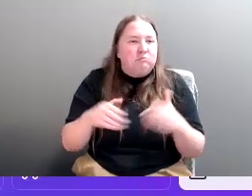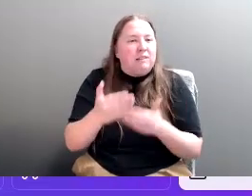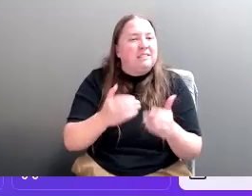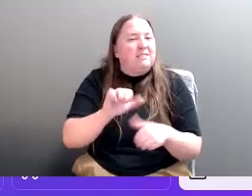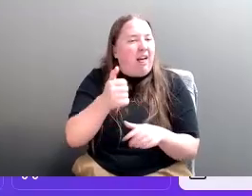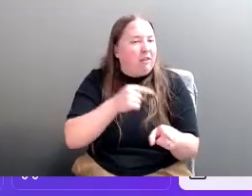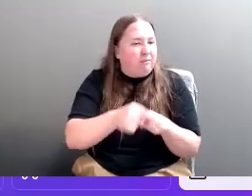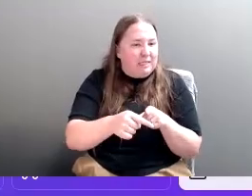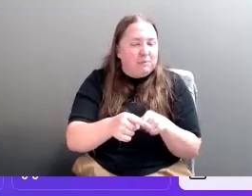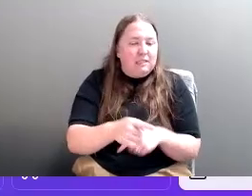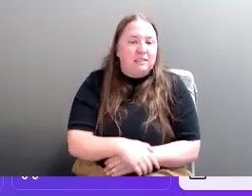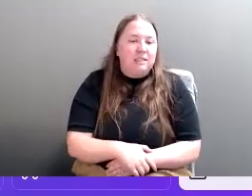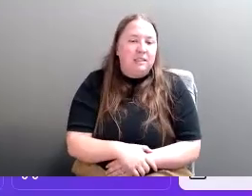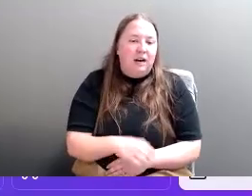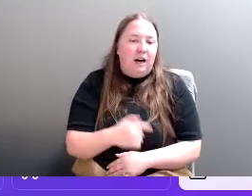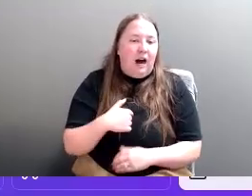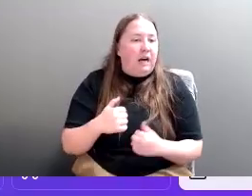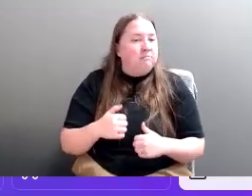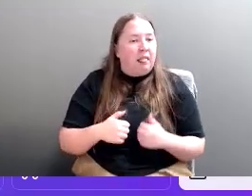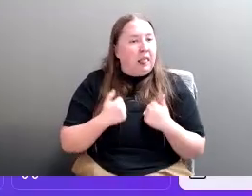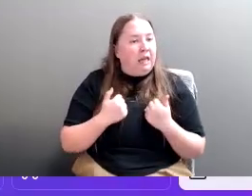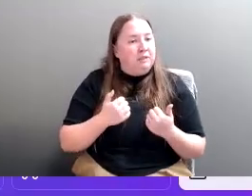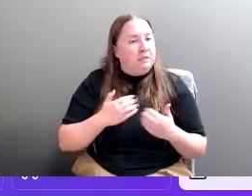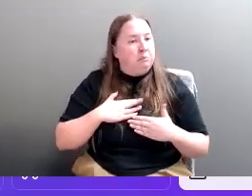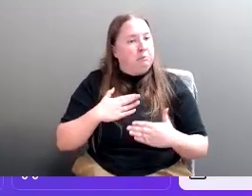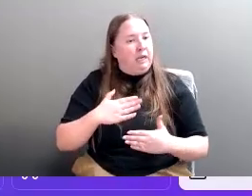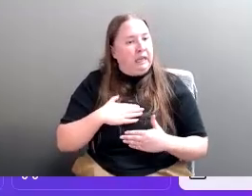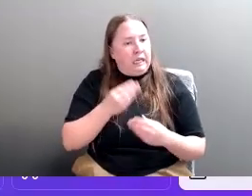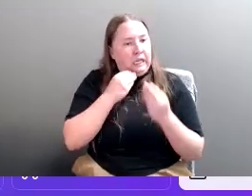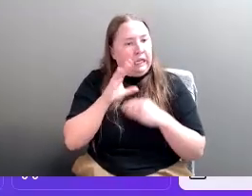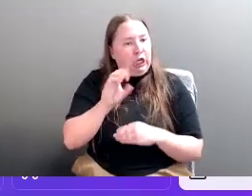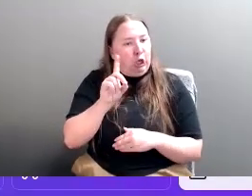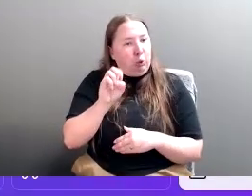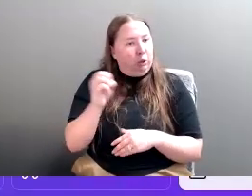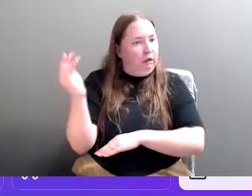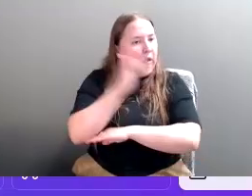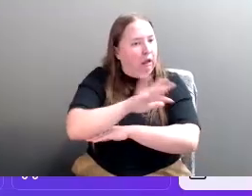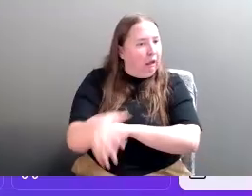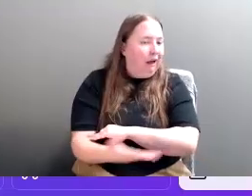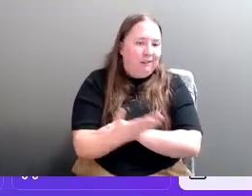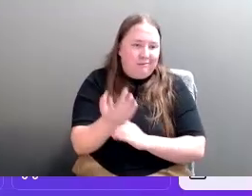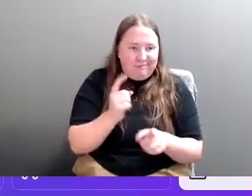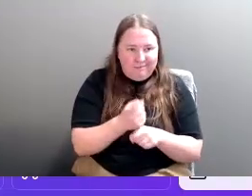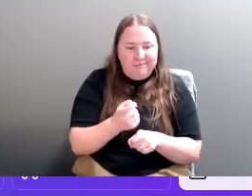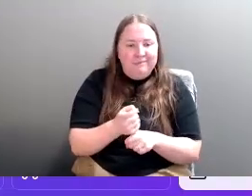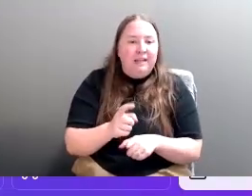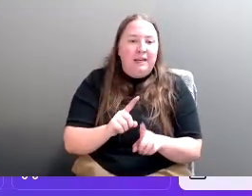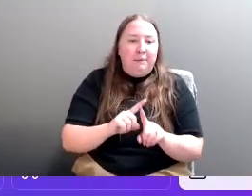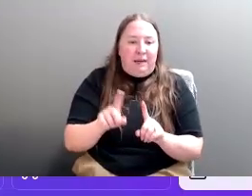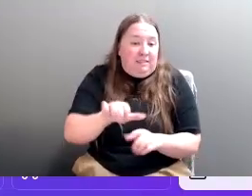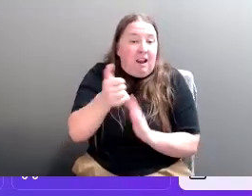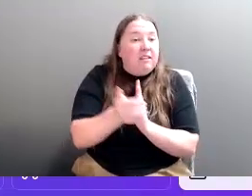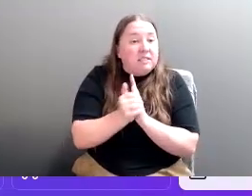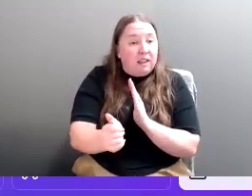like, I live, breathe, and eat code all day. So, but I think that having like that's it's another